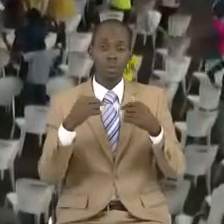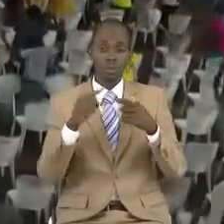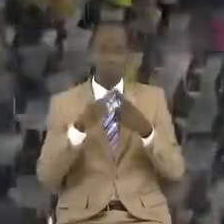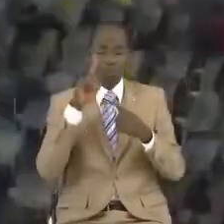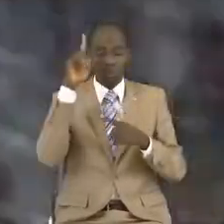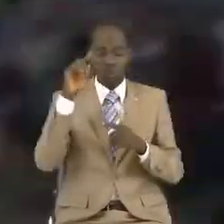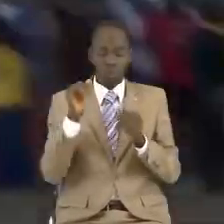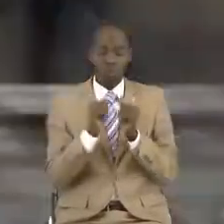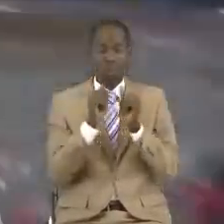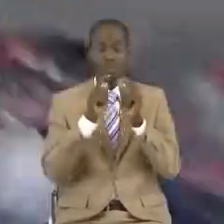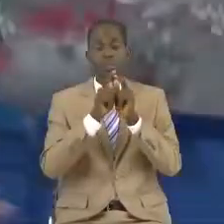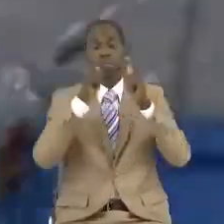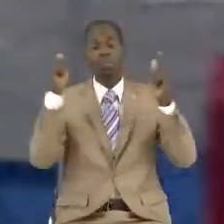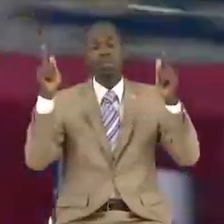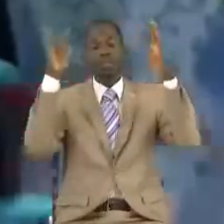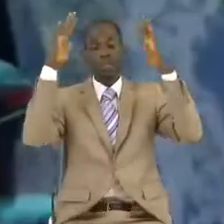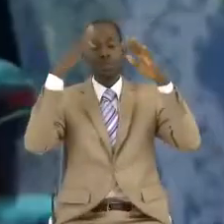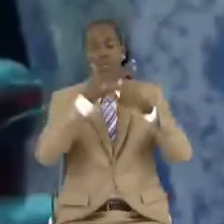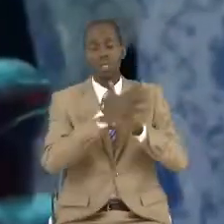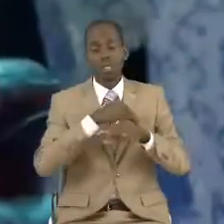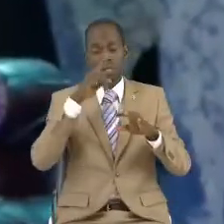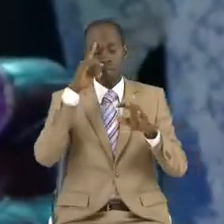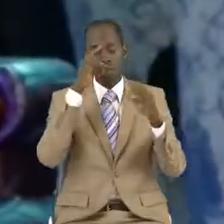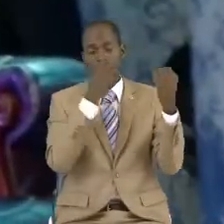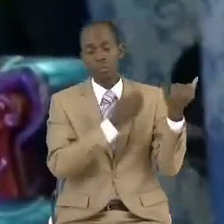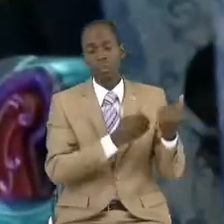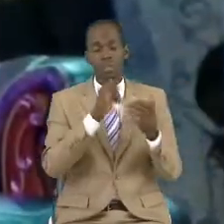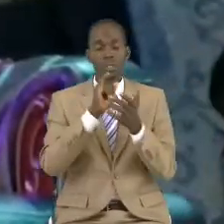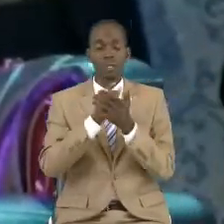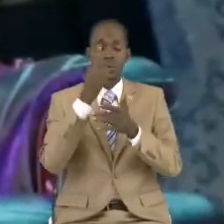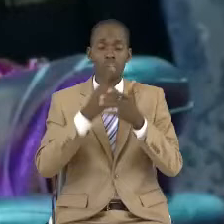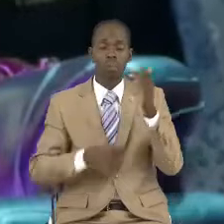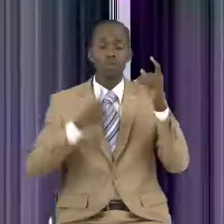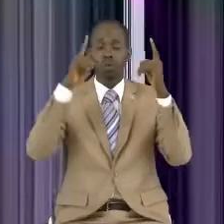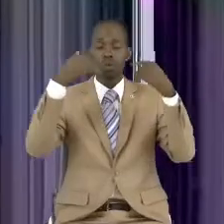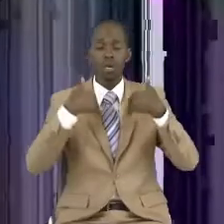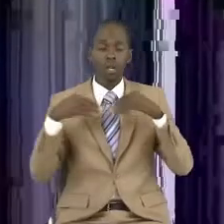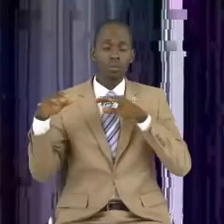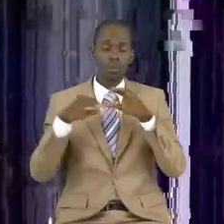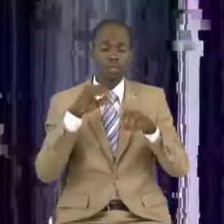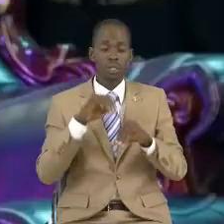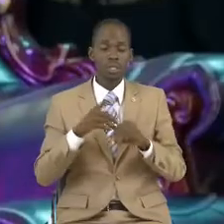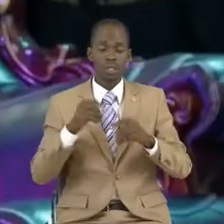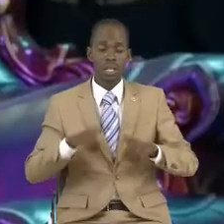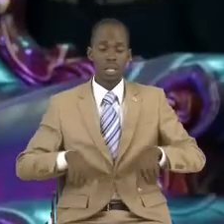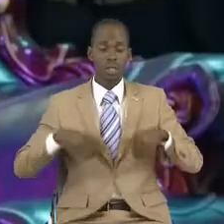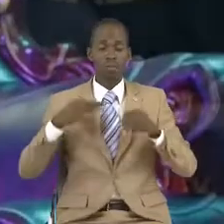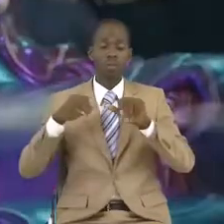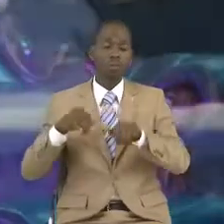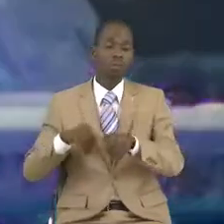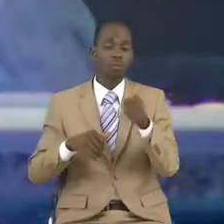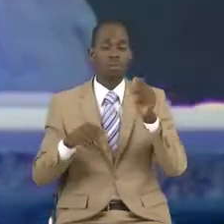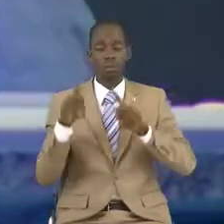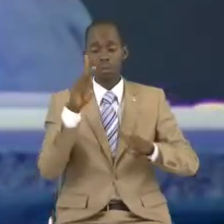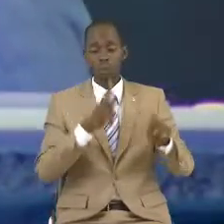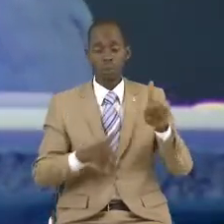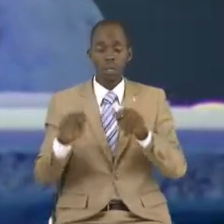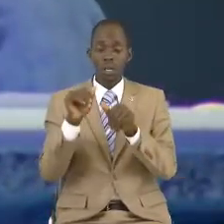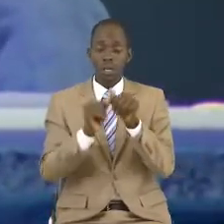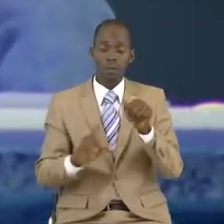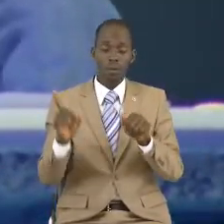expectation and faith that what you have done in the lives of other people all over the